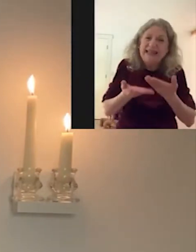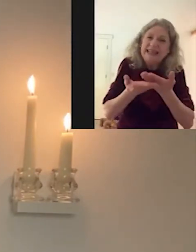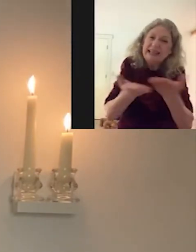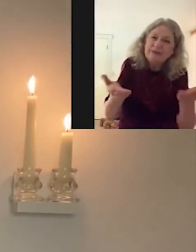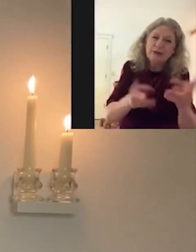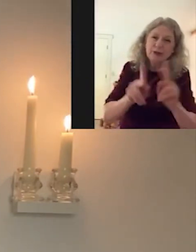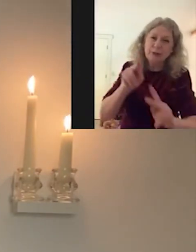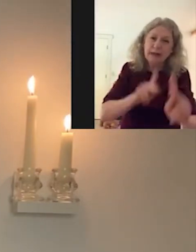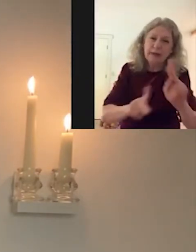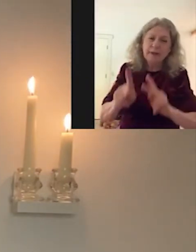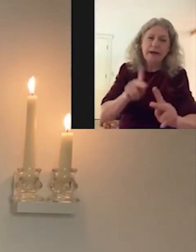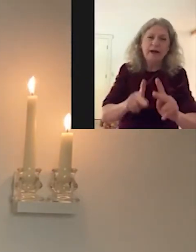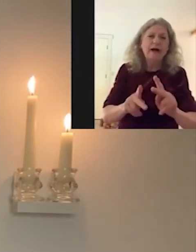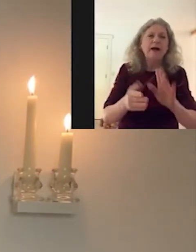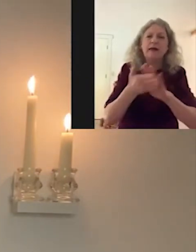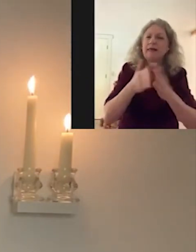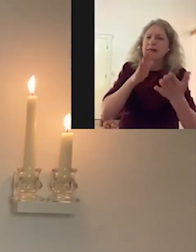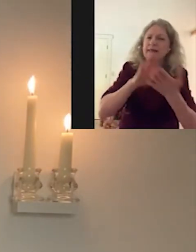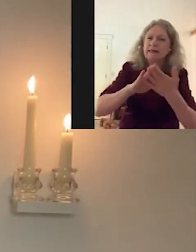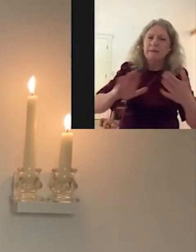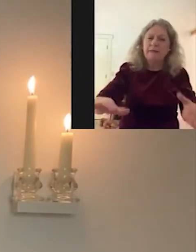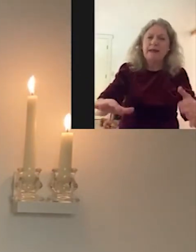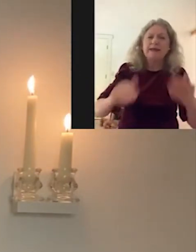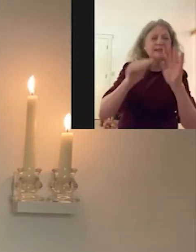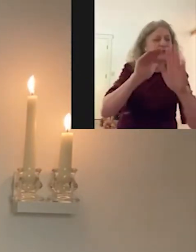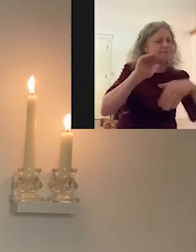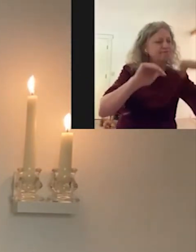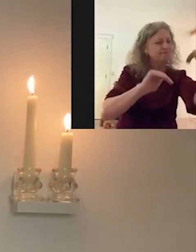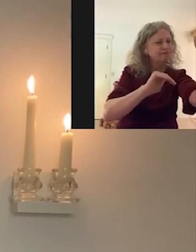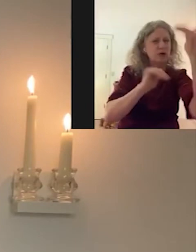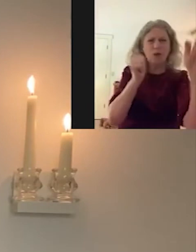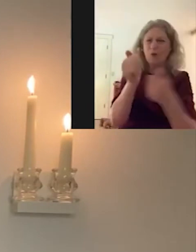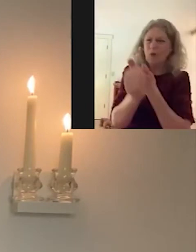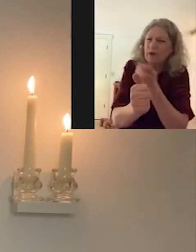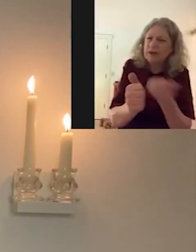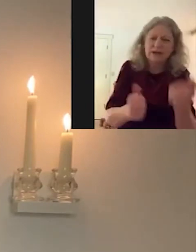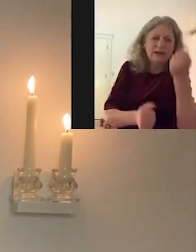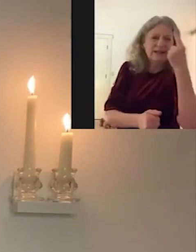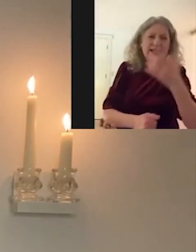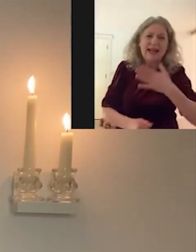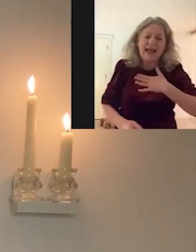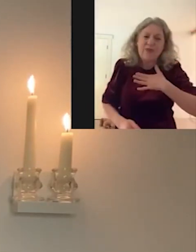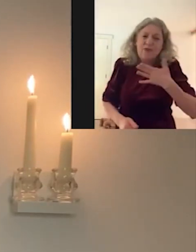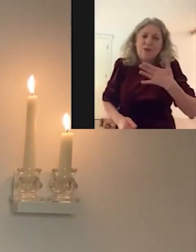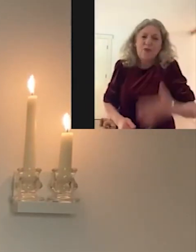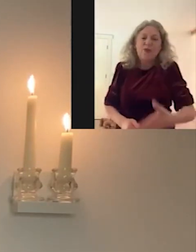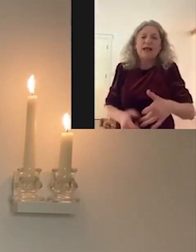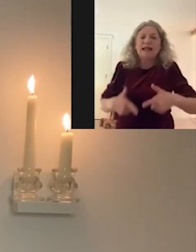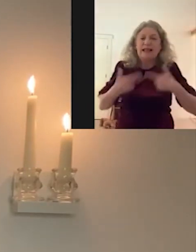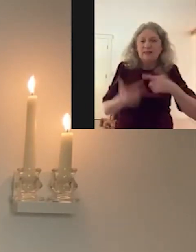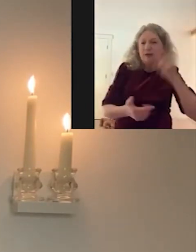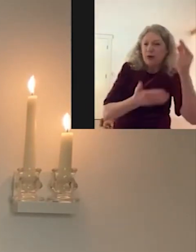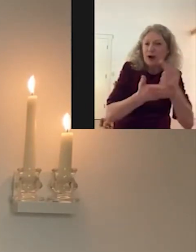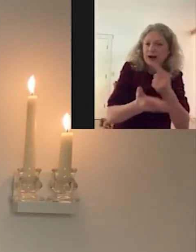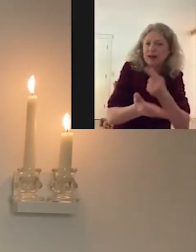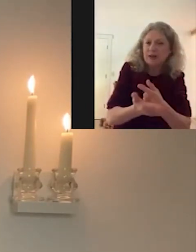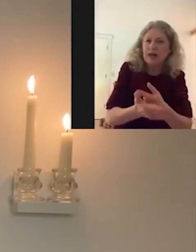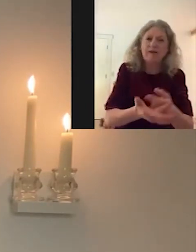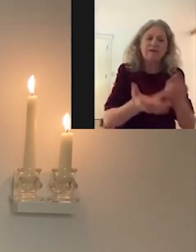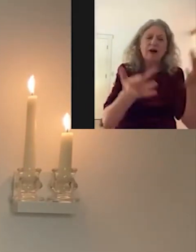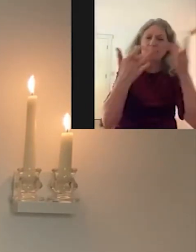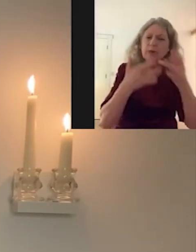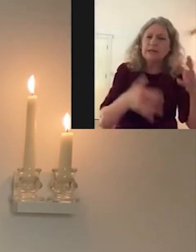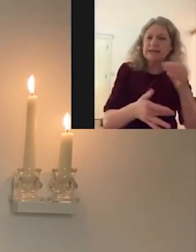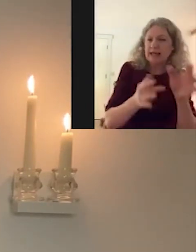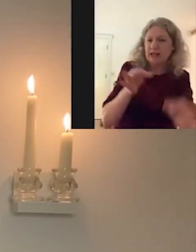that passes all understanding and the will to live your gospel of mercy and justice through Jesus